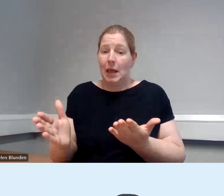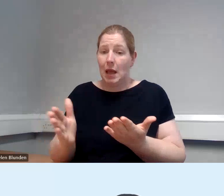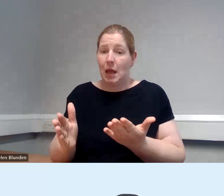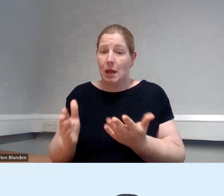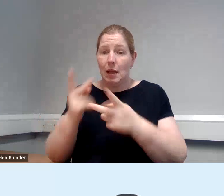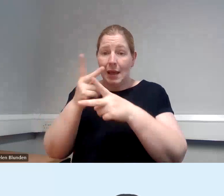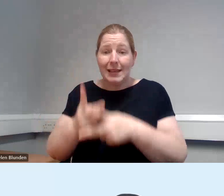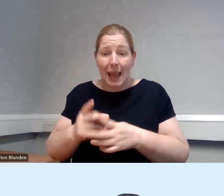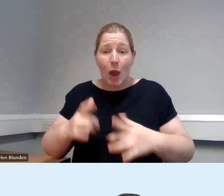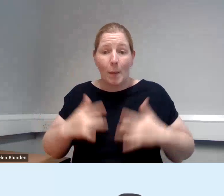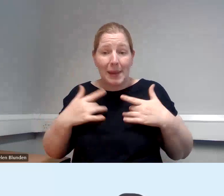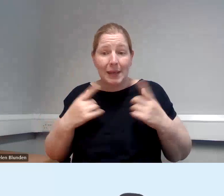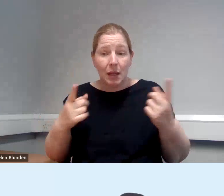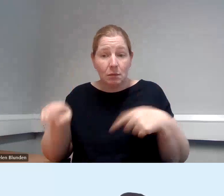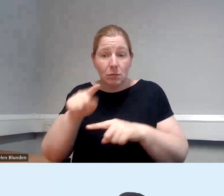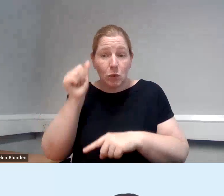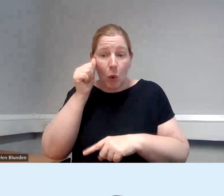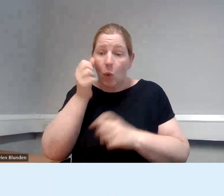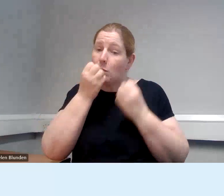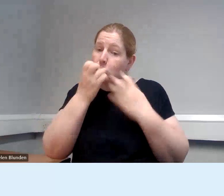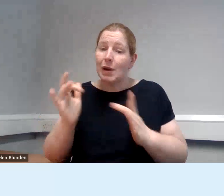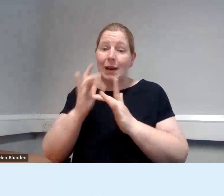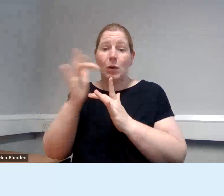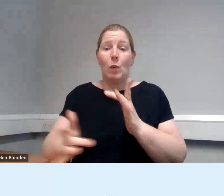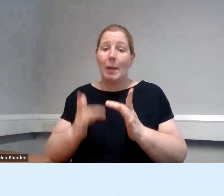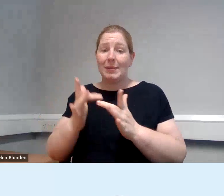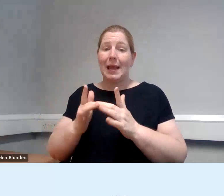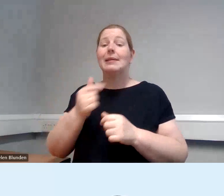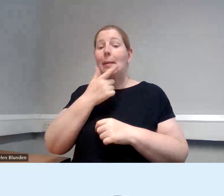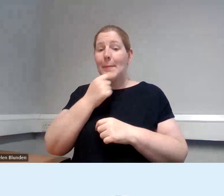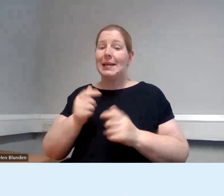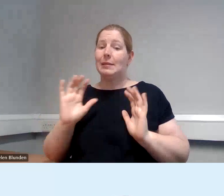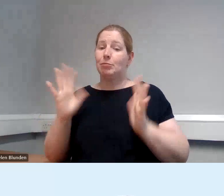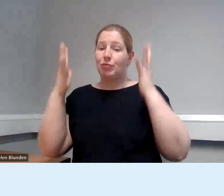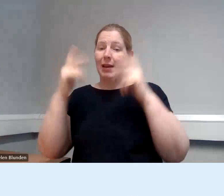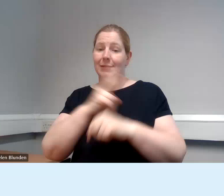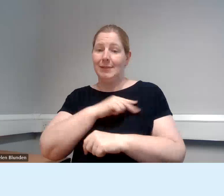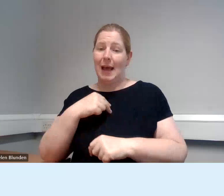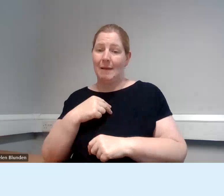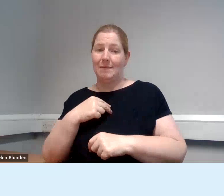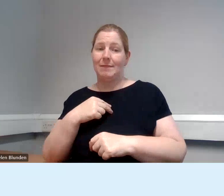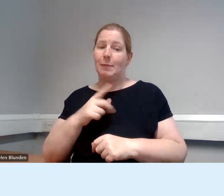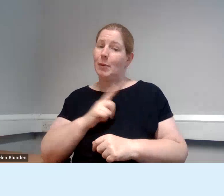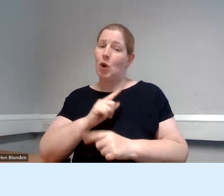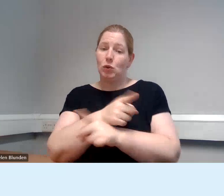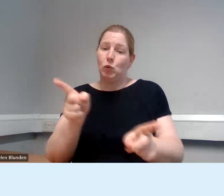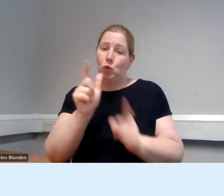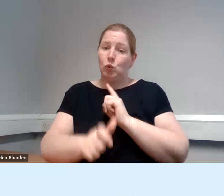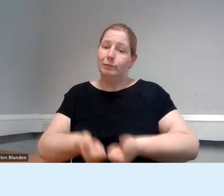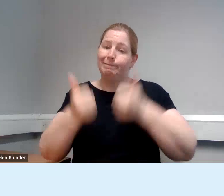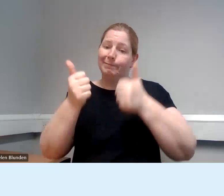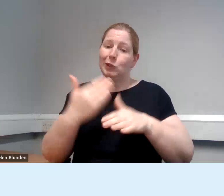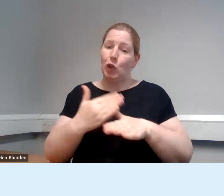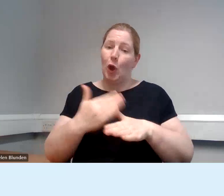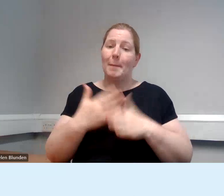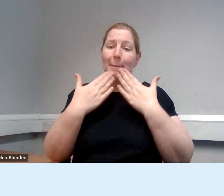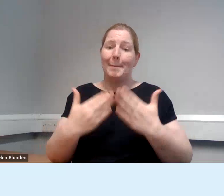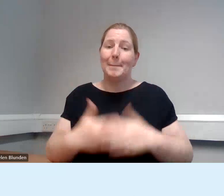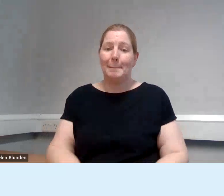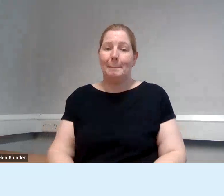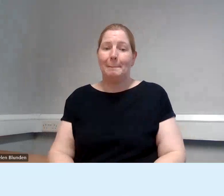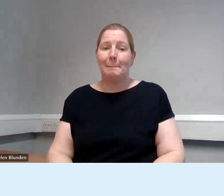Care Opinion. James Munro, brilliant website out there. Please praise staff as much as possible, because you're doing a brilliant job. Thank you.